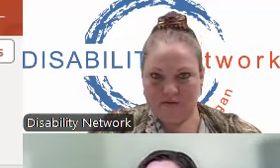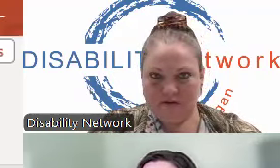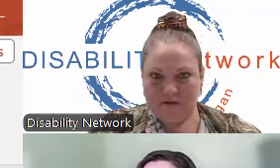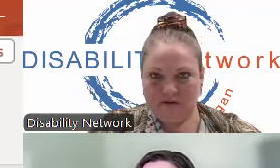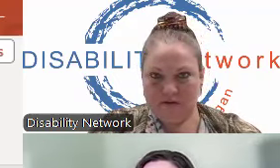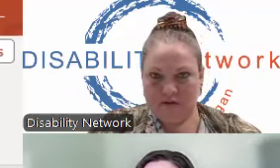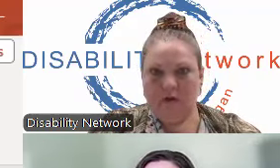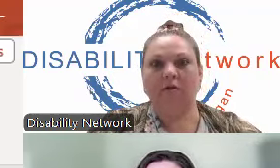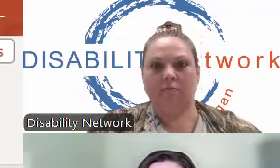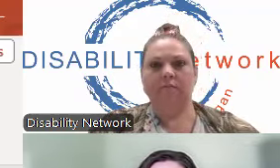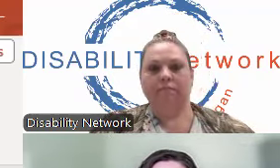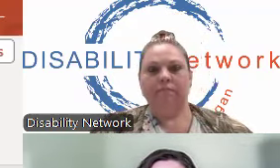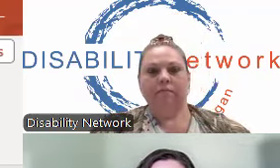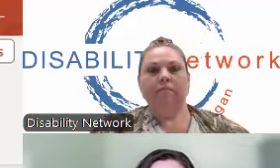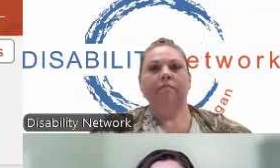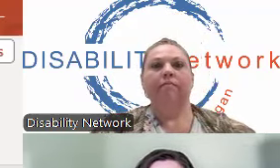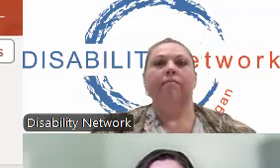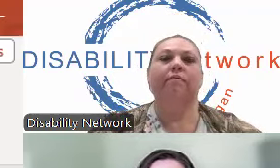Whoops.